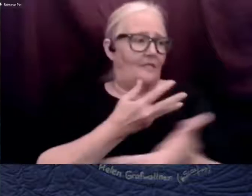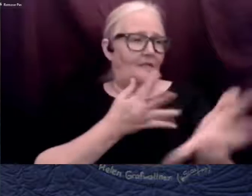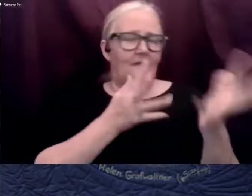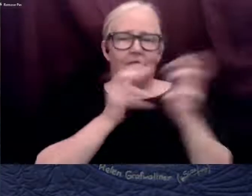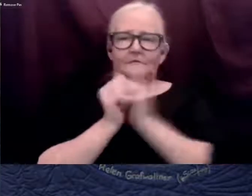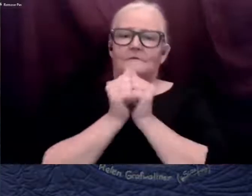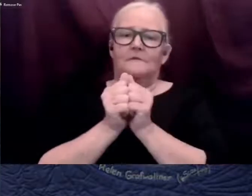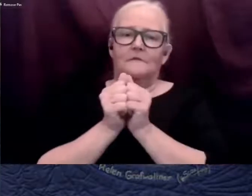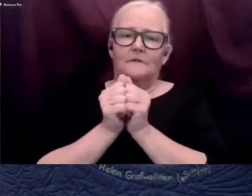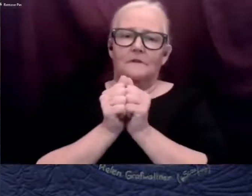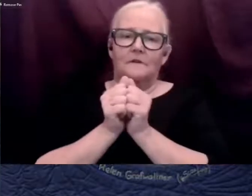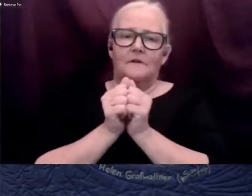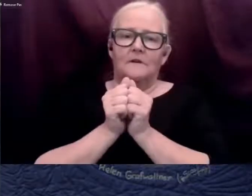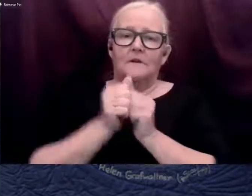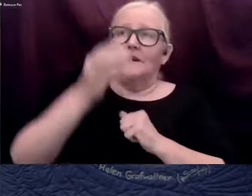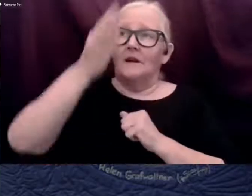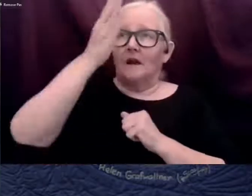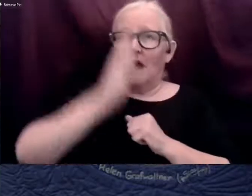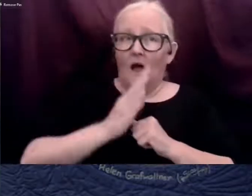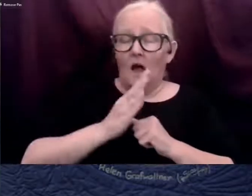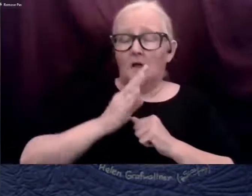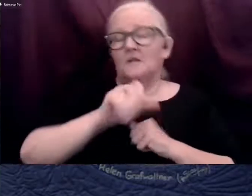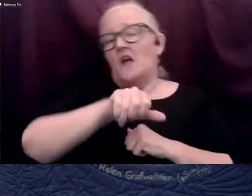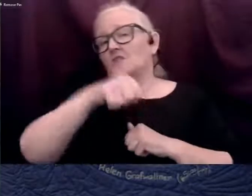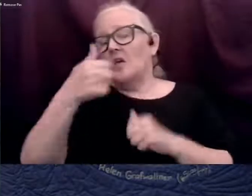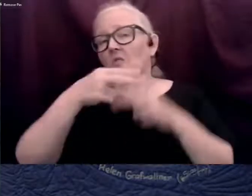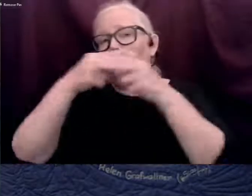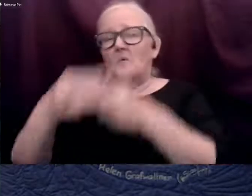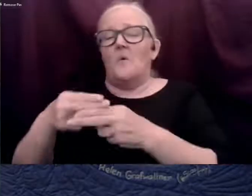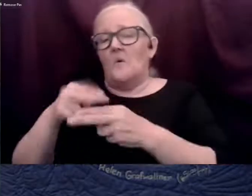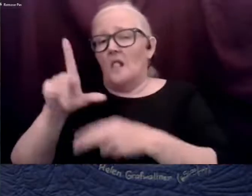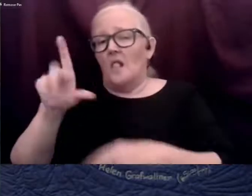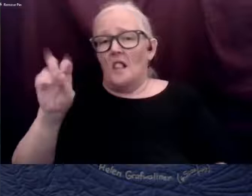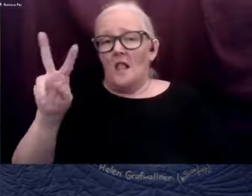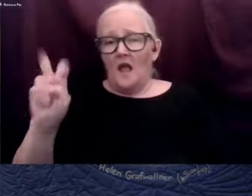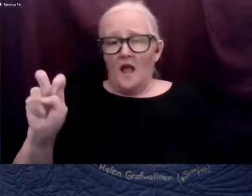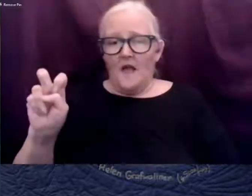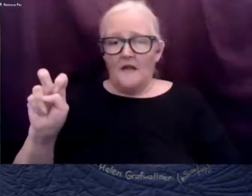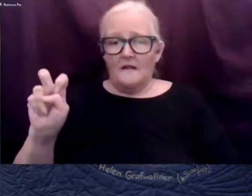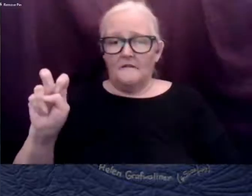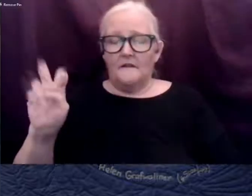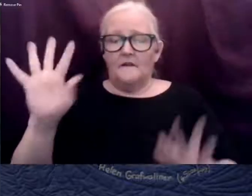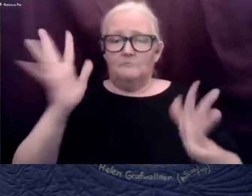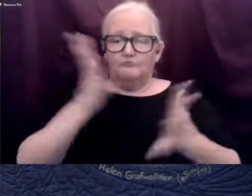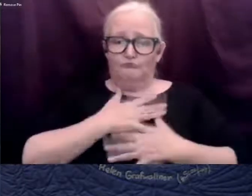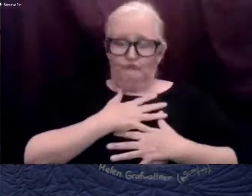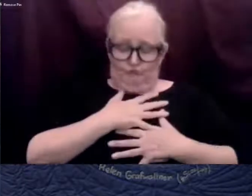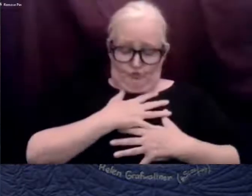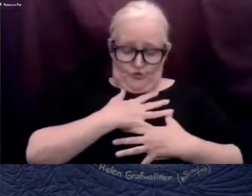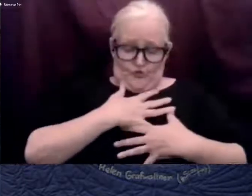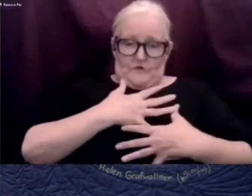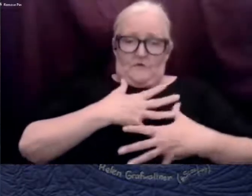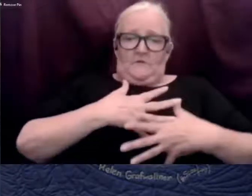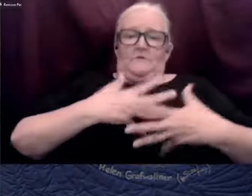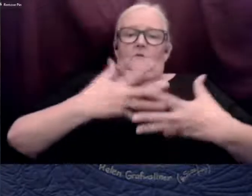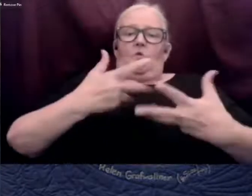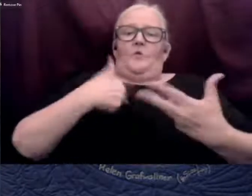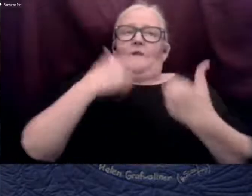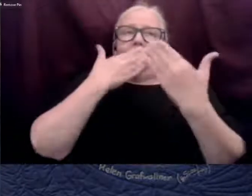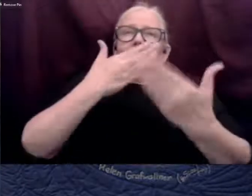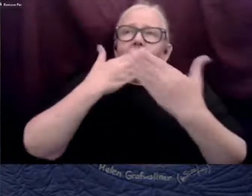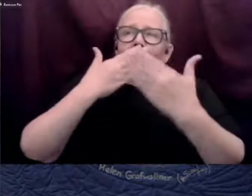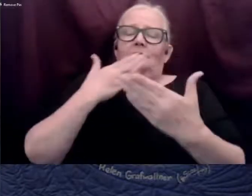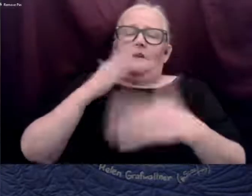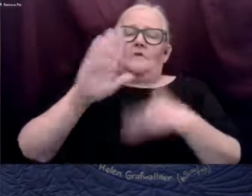name is love. Breathing in, we give thanks for all of the new beginnings within and